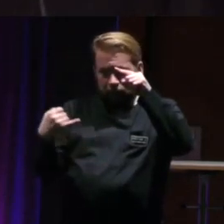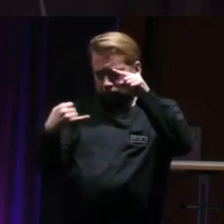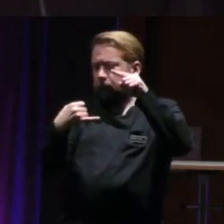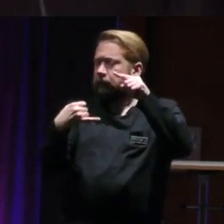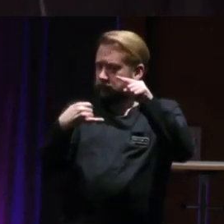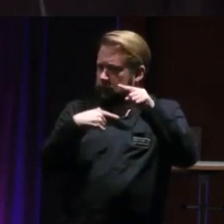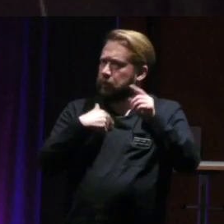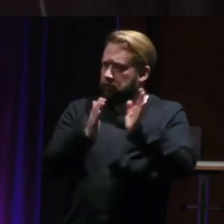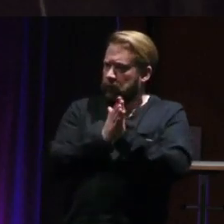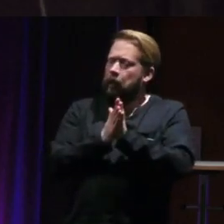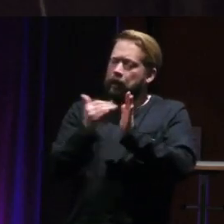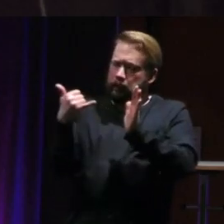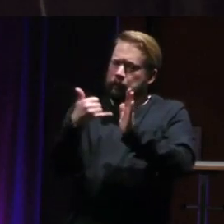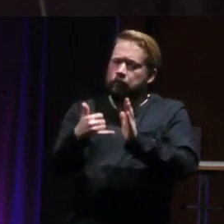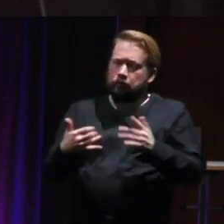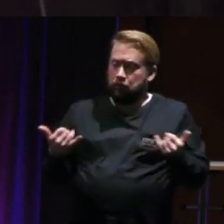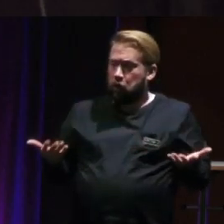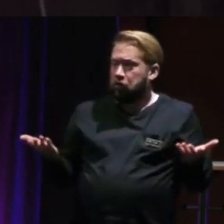And